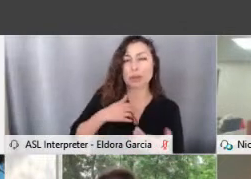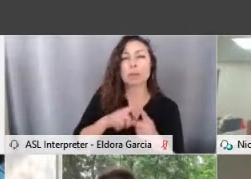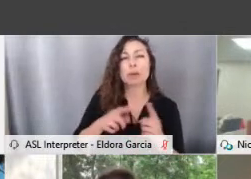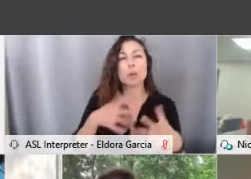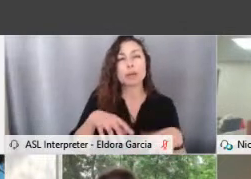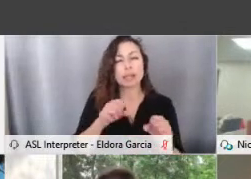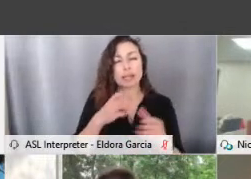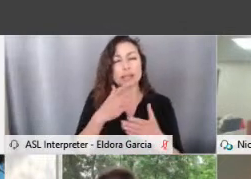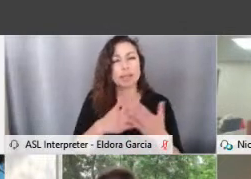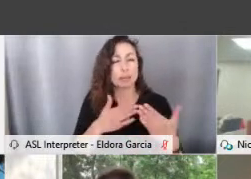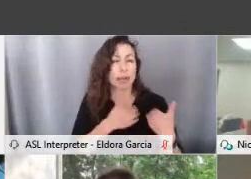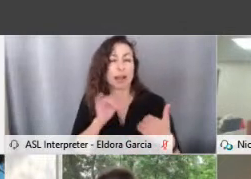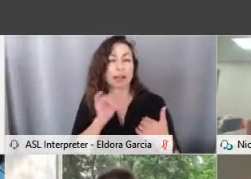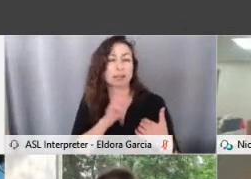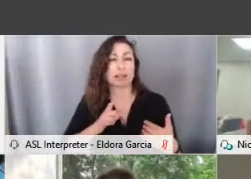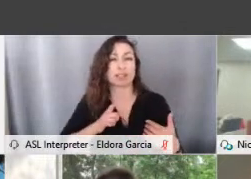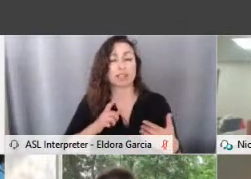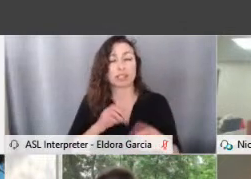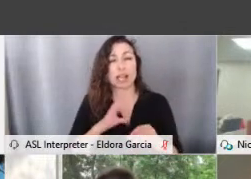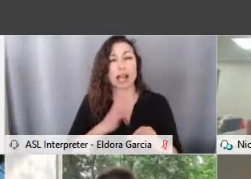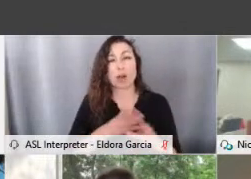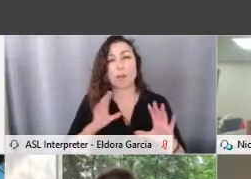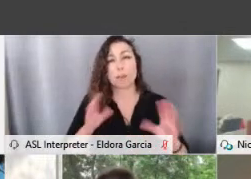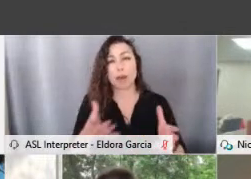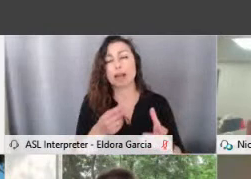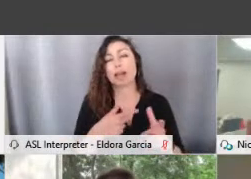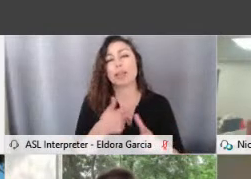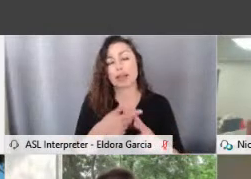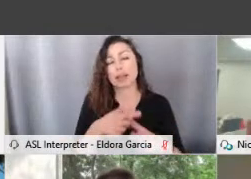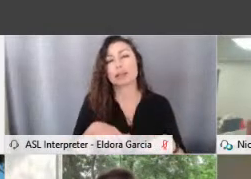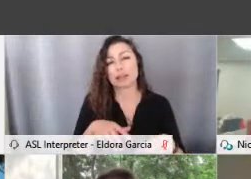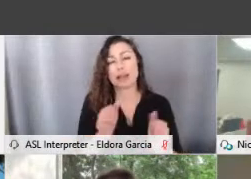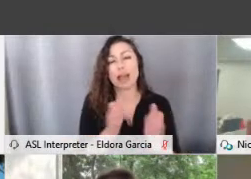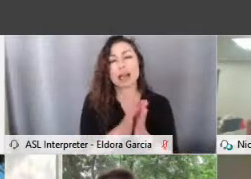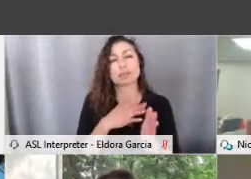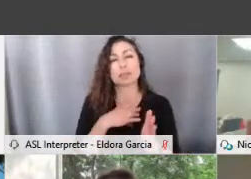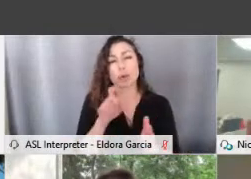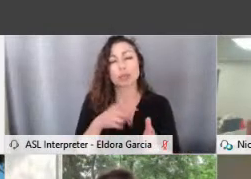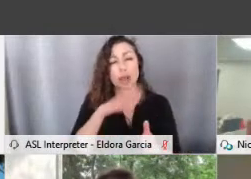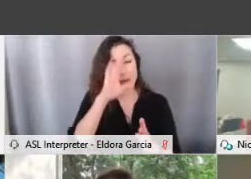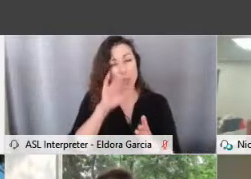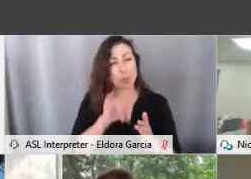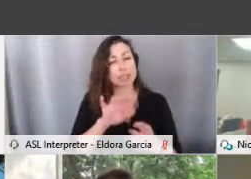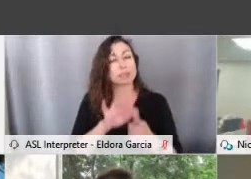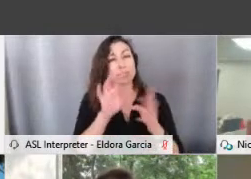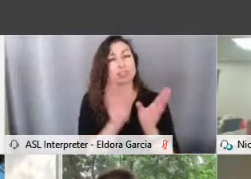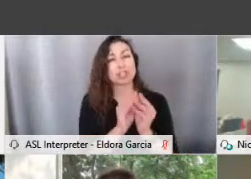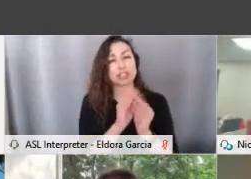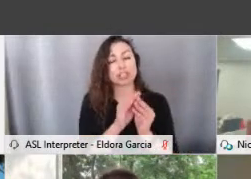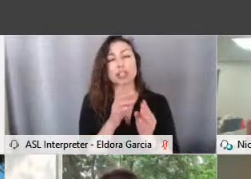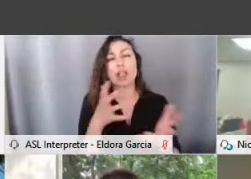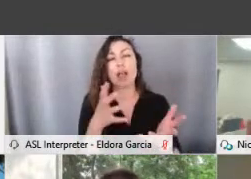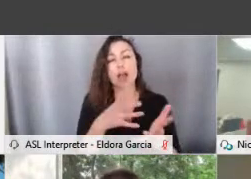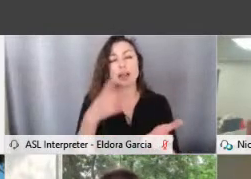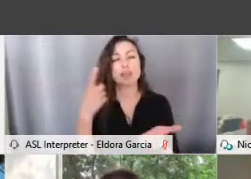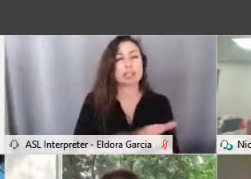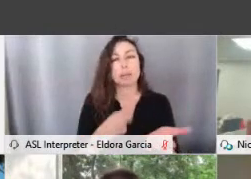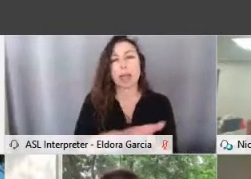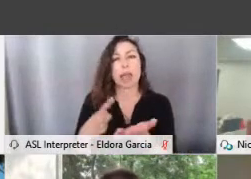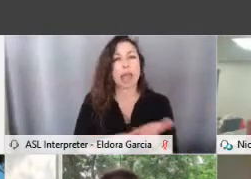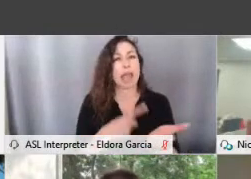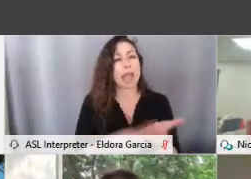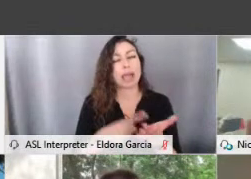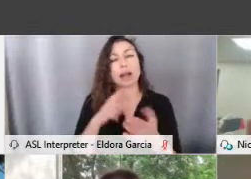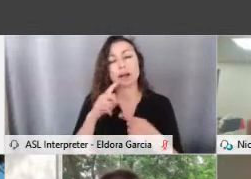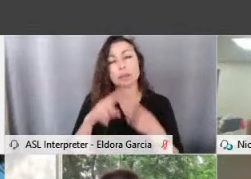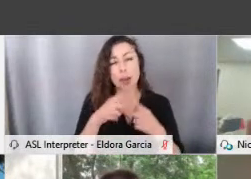take accountability as a legislator in our body and then ask my question. I know that in the special session, there was a lot of debate